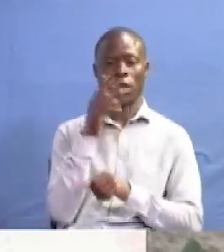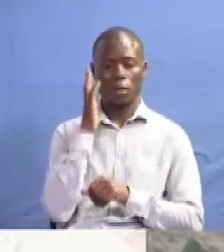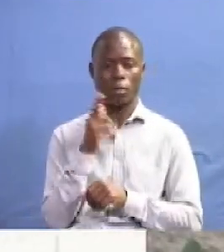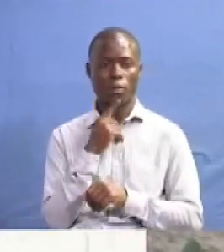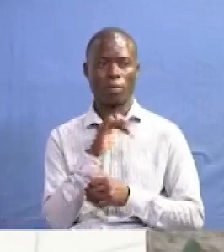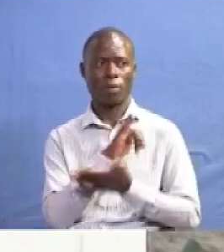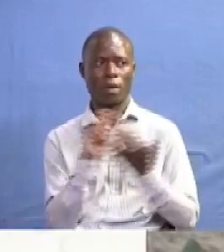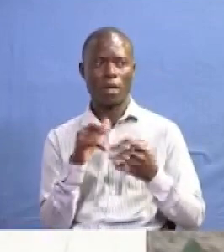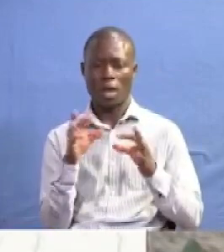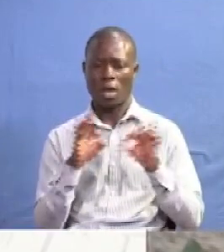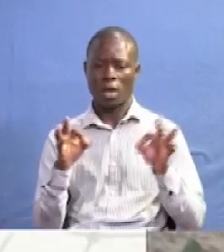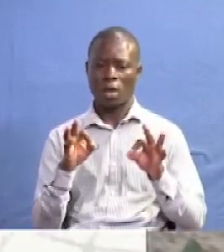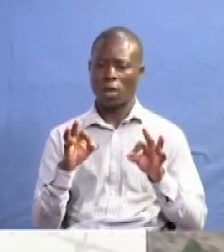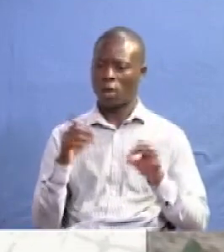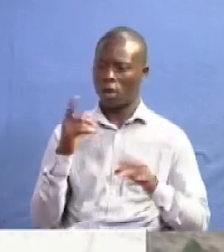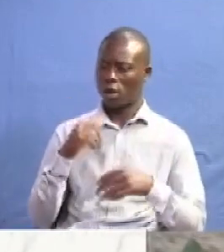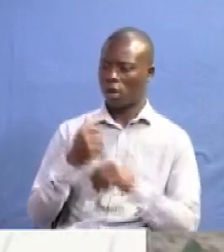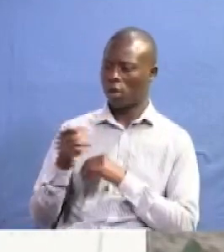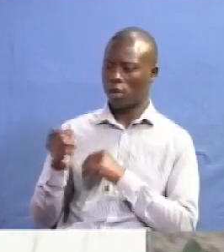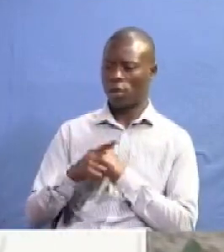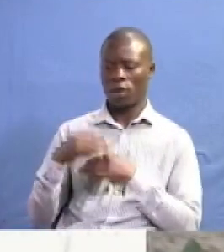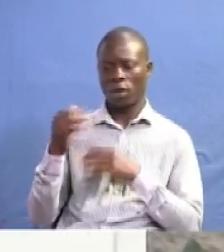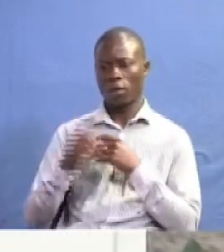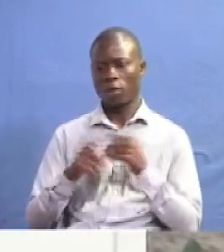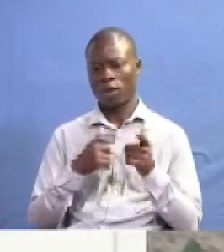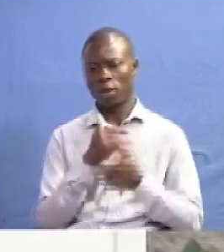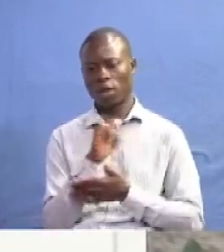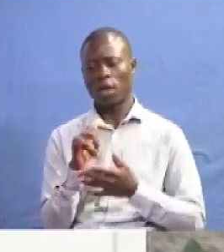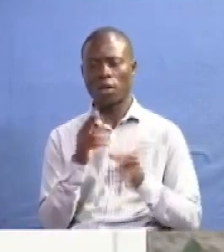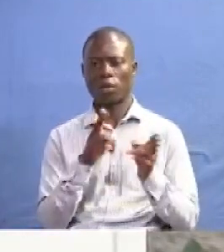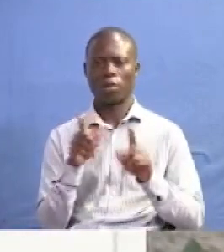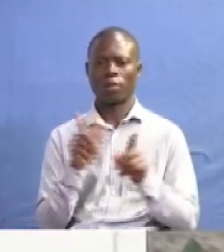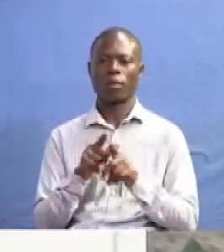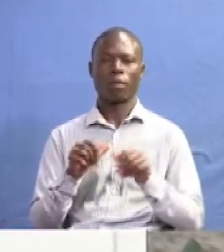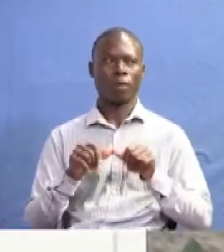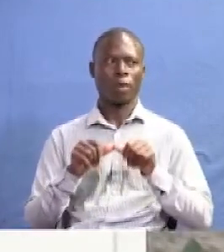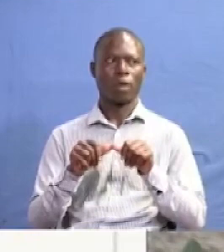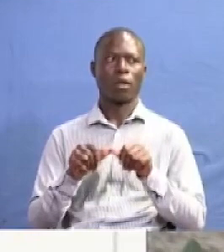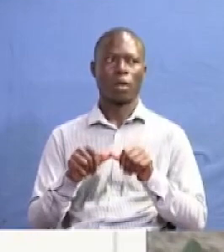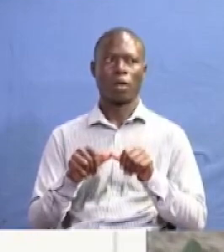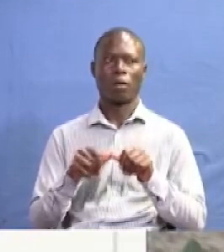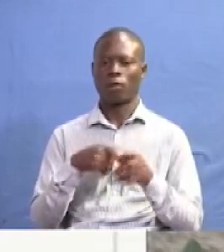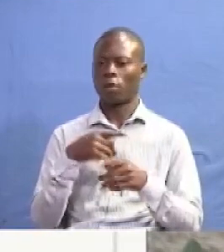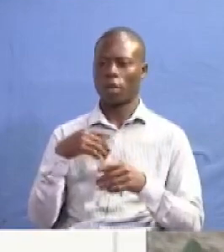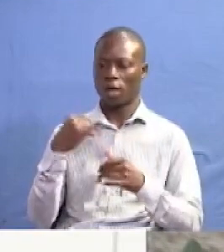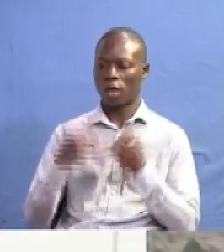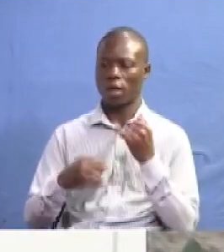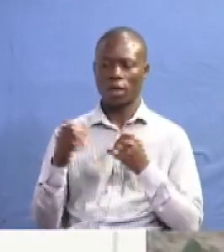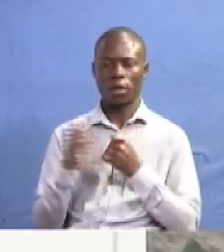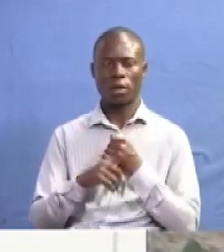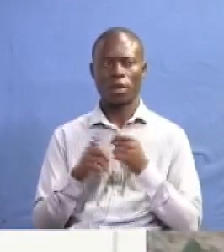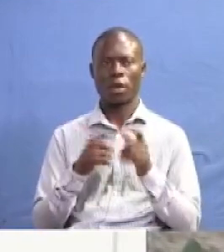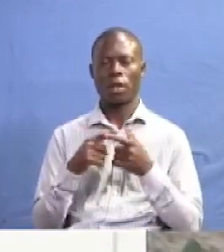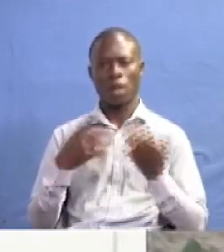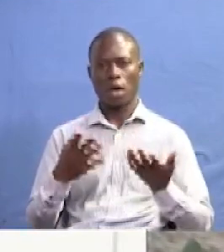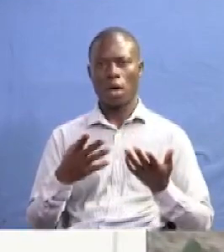they'll allow you to take them. Next month, you'll go and get drugs. They say, no, these are hormonal. They were still hormonal last month. But I think sometimes